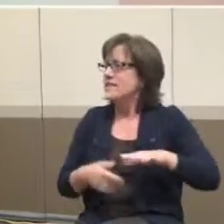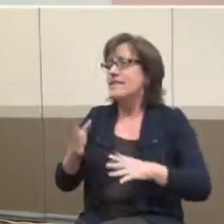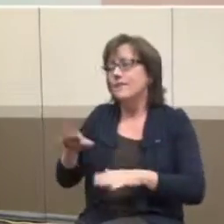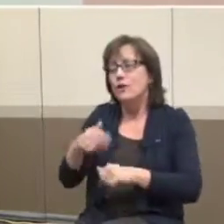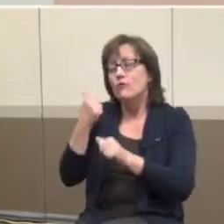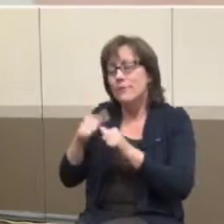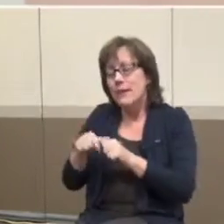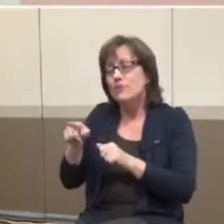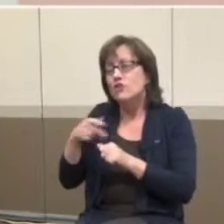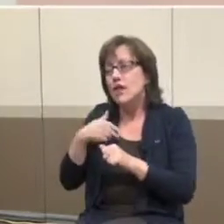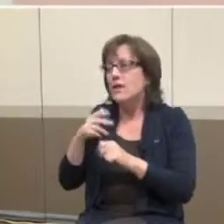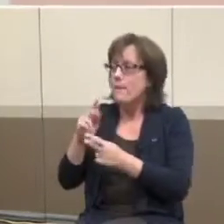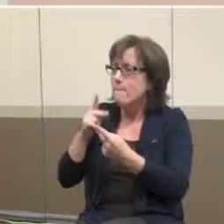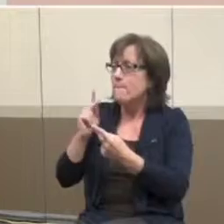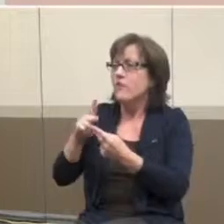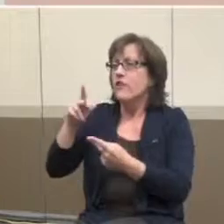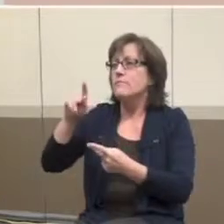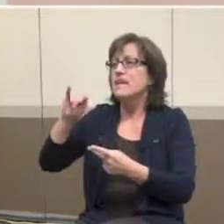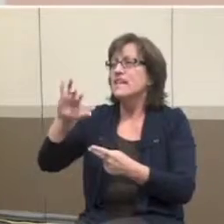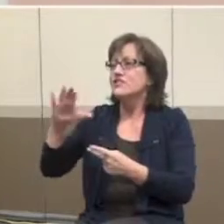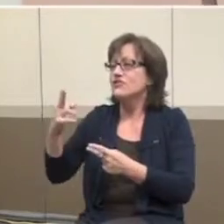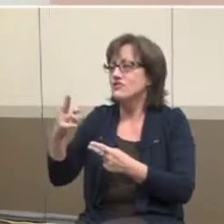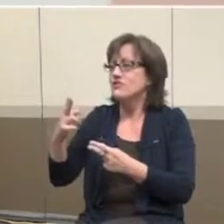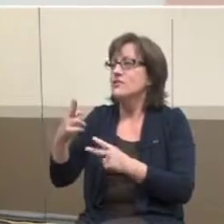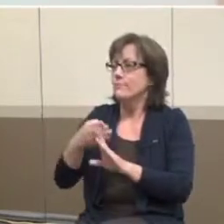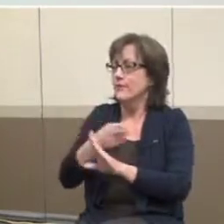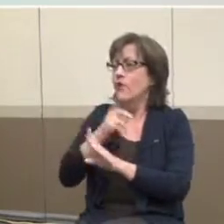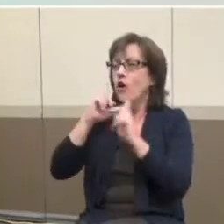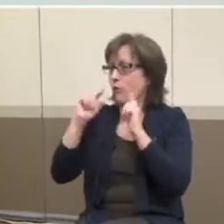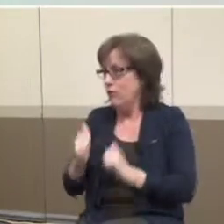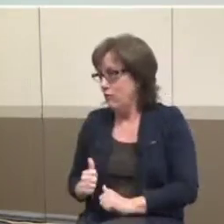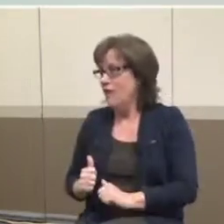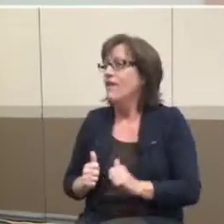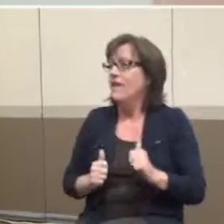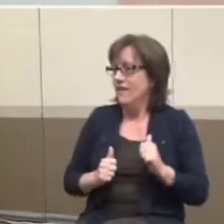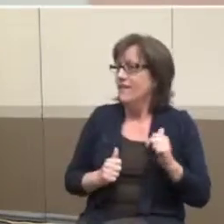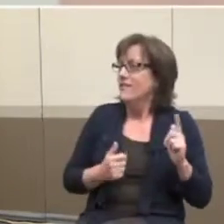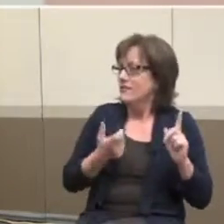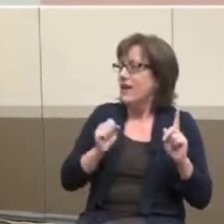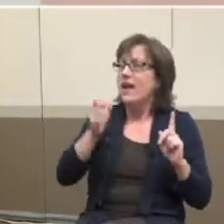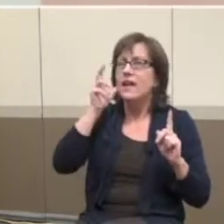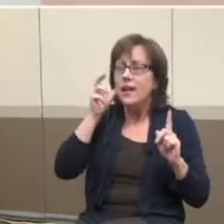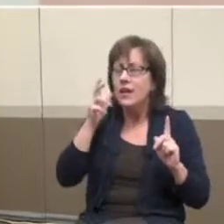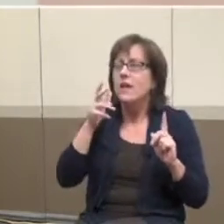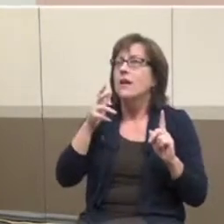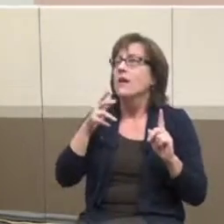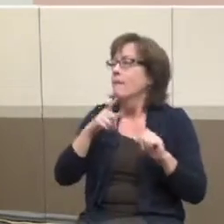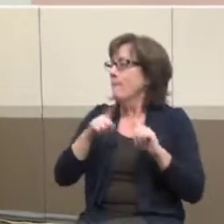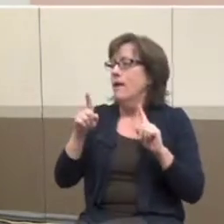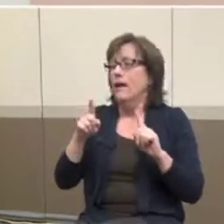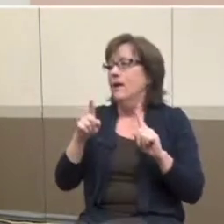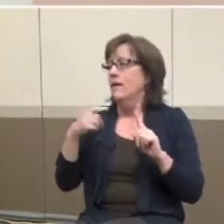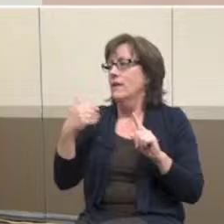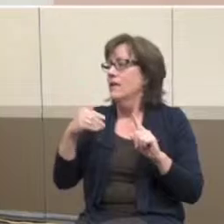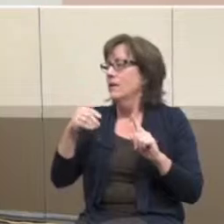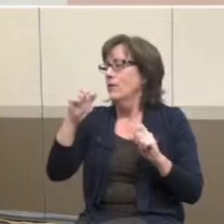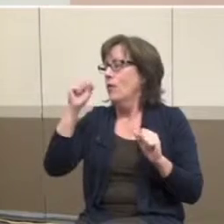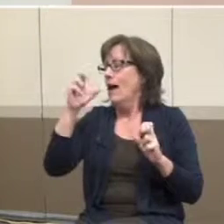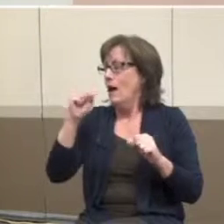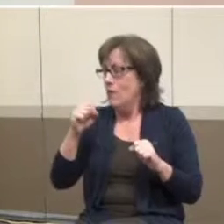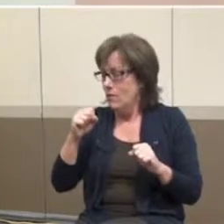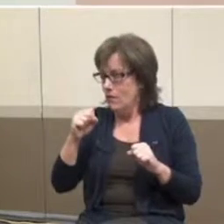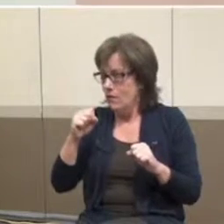pitch. So she kind of had a head start there. But he said, you know, it is remarkable to think that